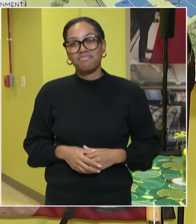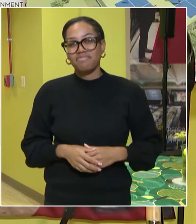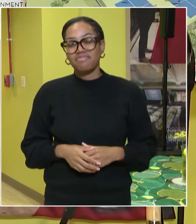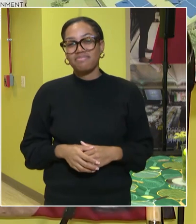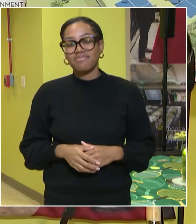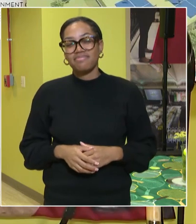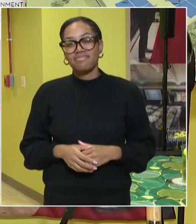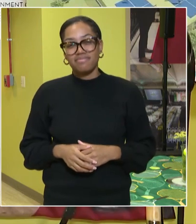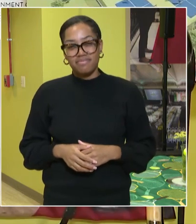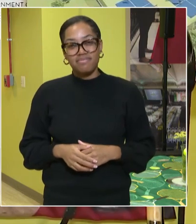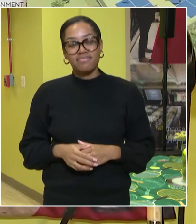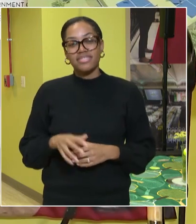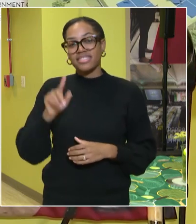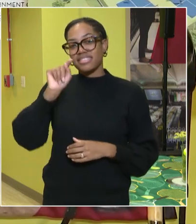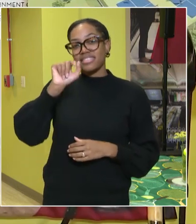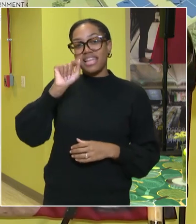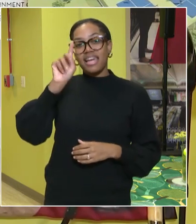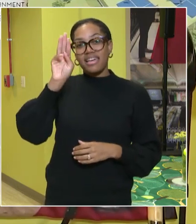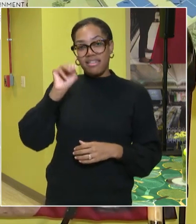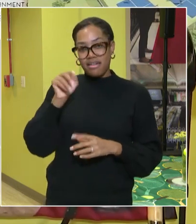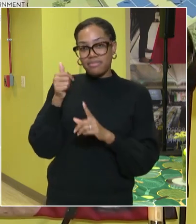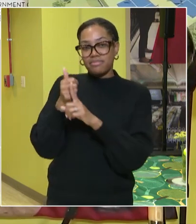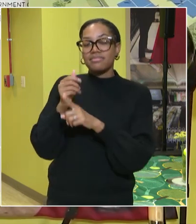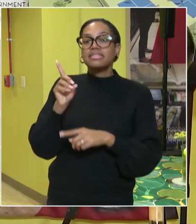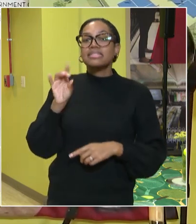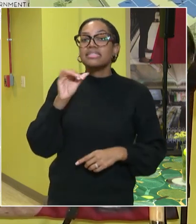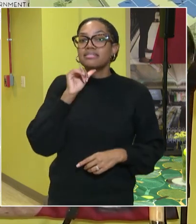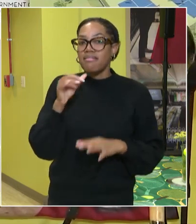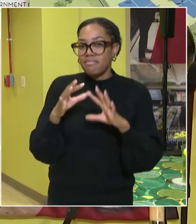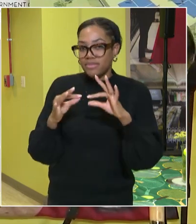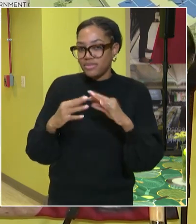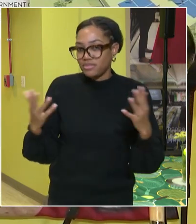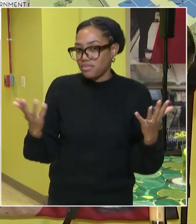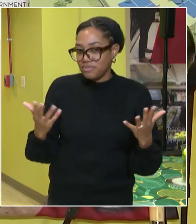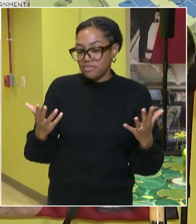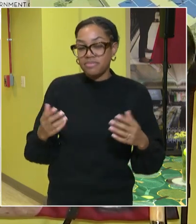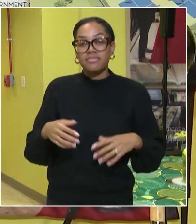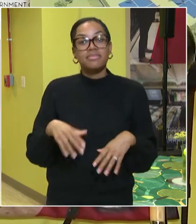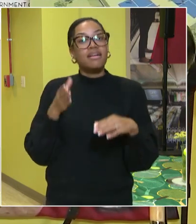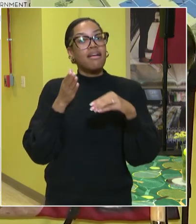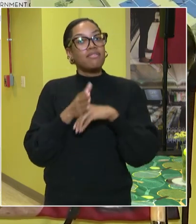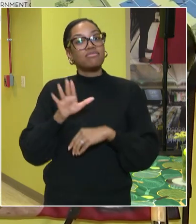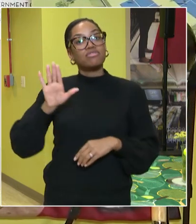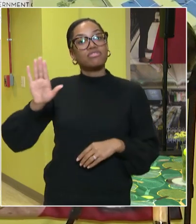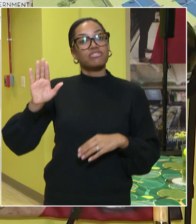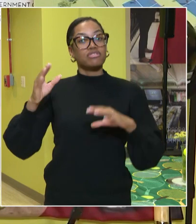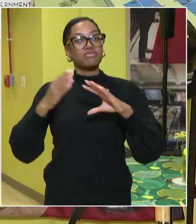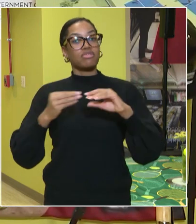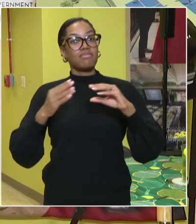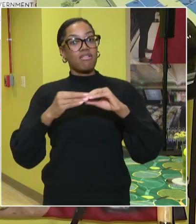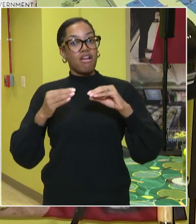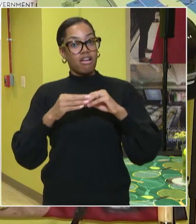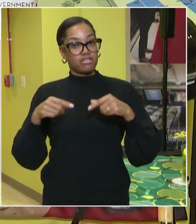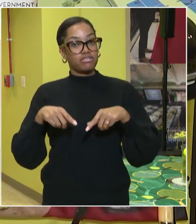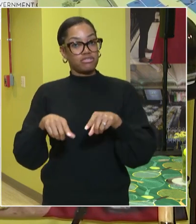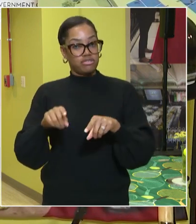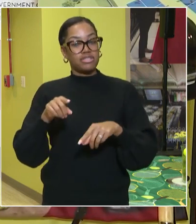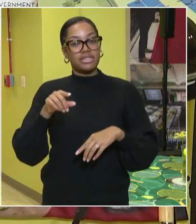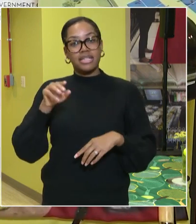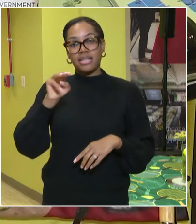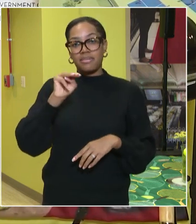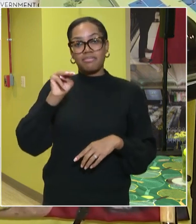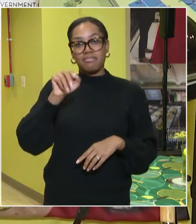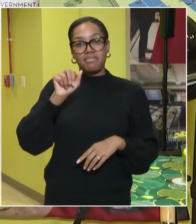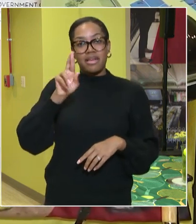And what Tatum did not mention is that following her remarks at the Marion S.